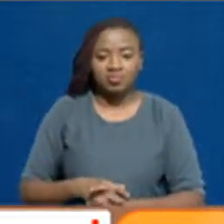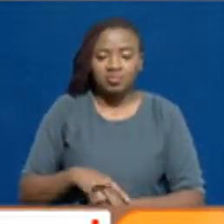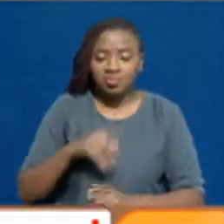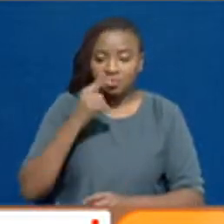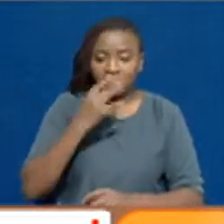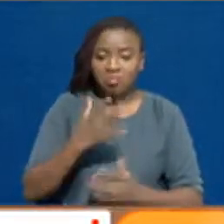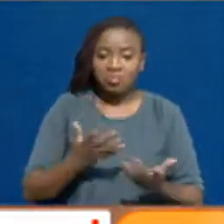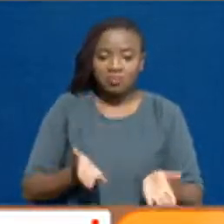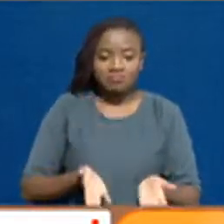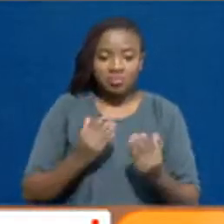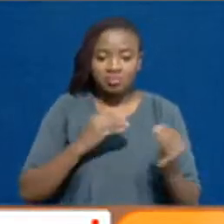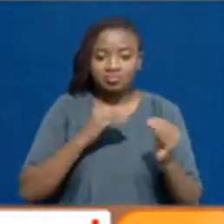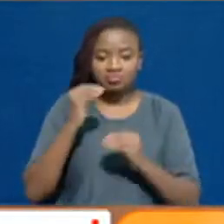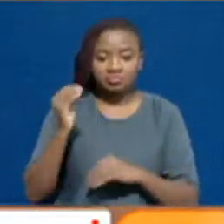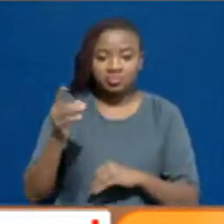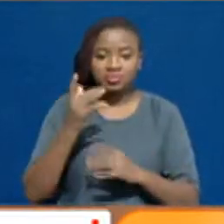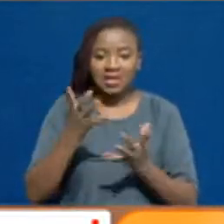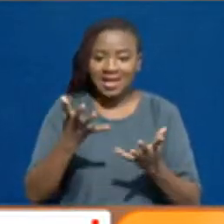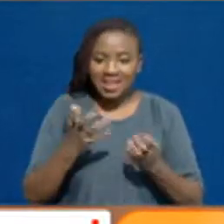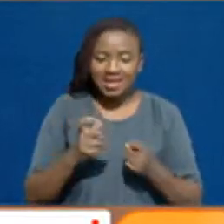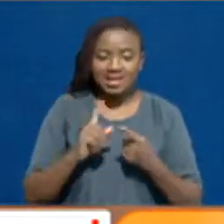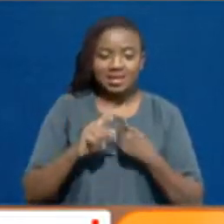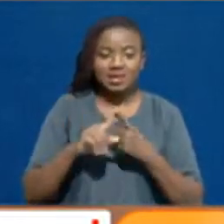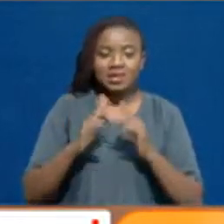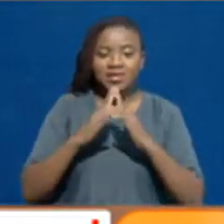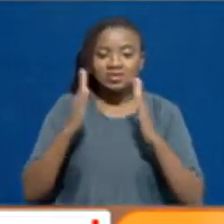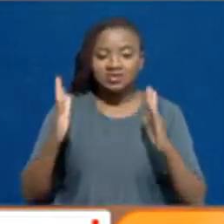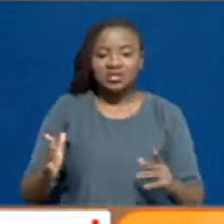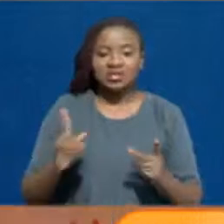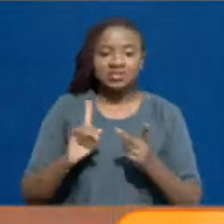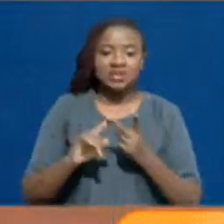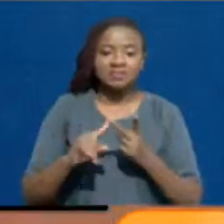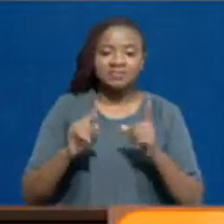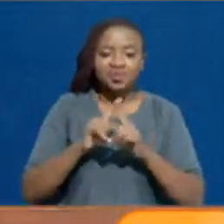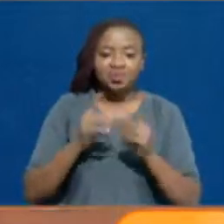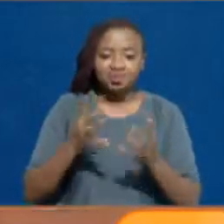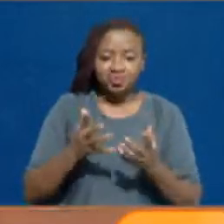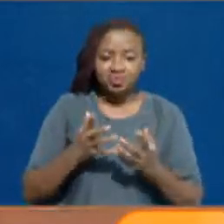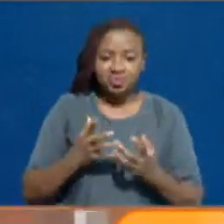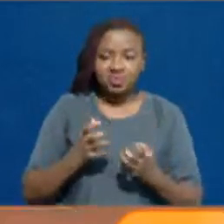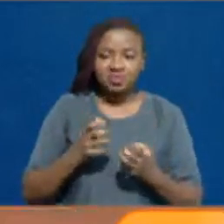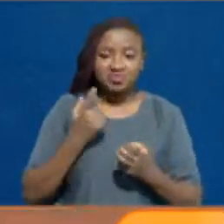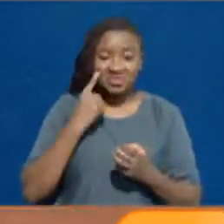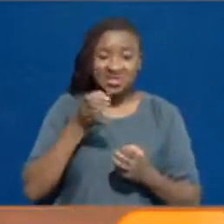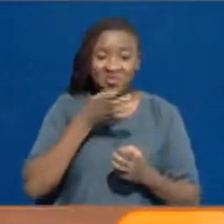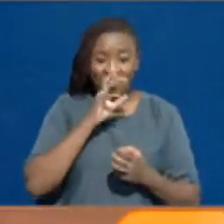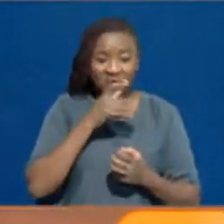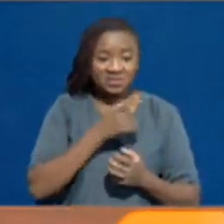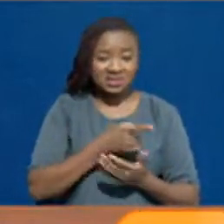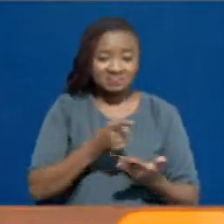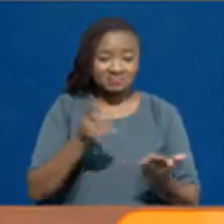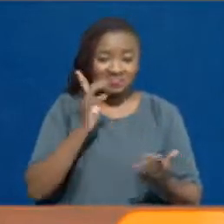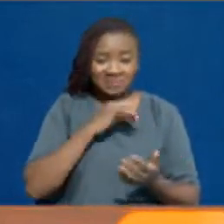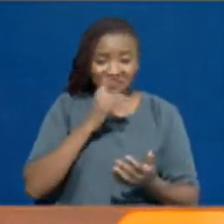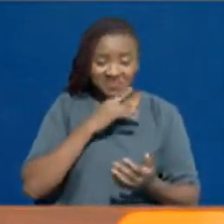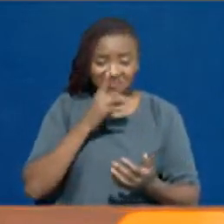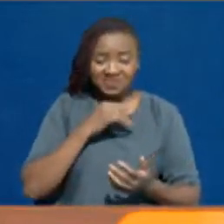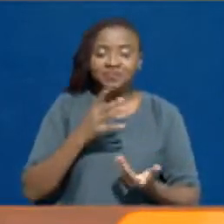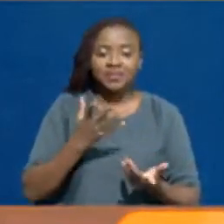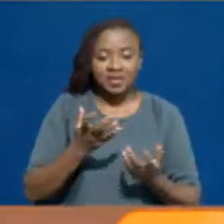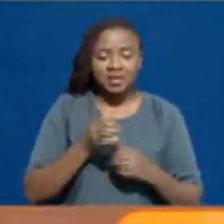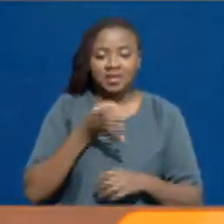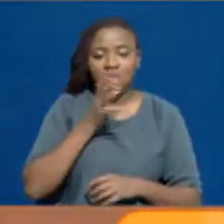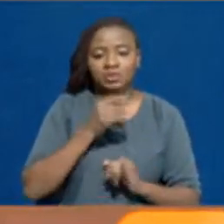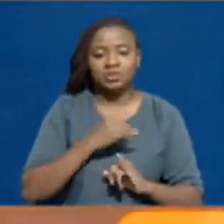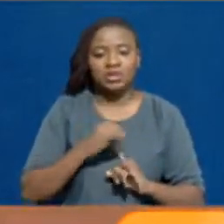are in need of shelter. And that means also contamination of water. You've seen the various bridges that